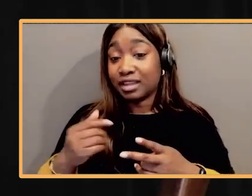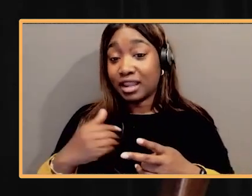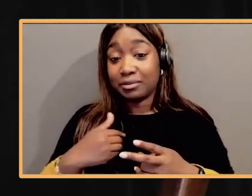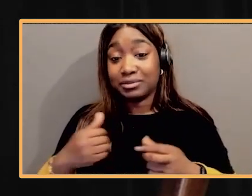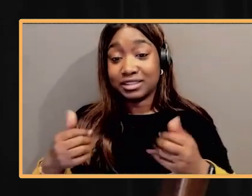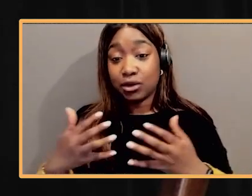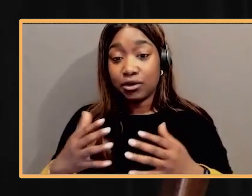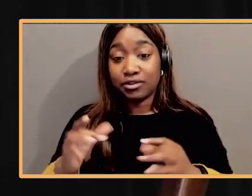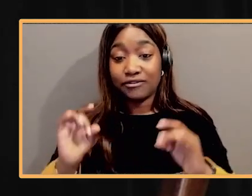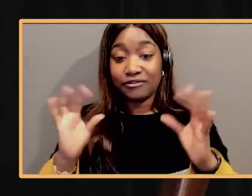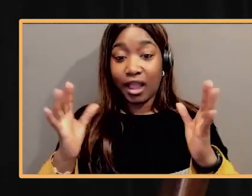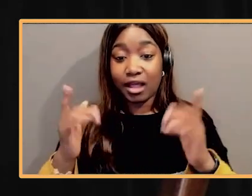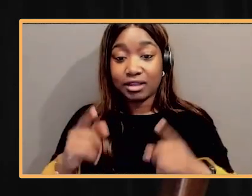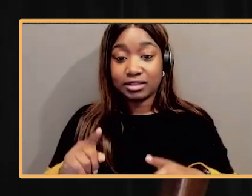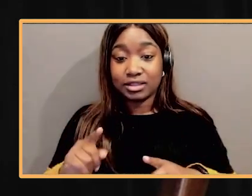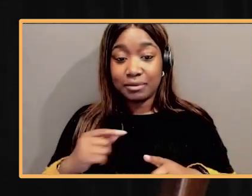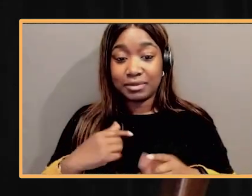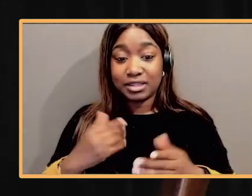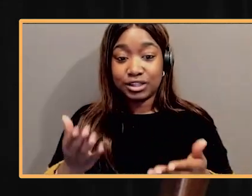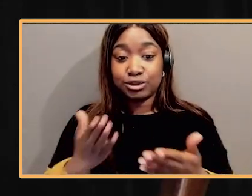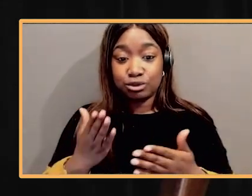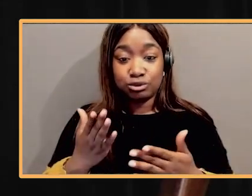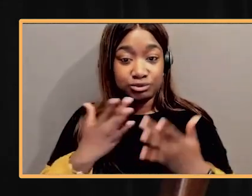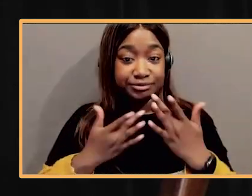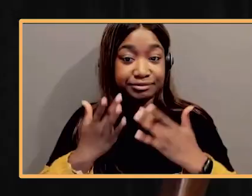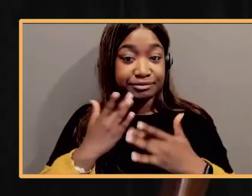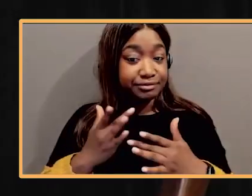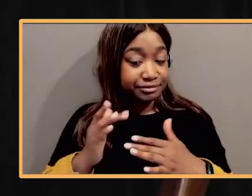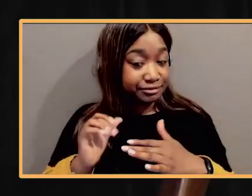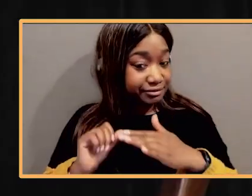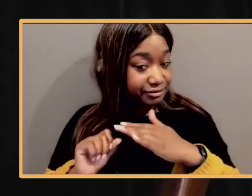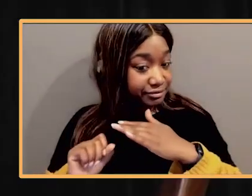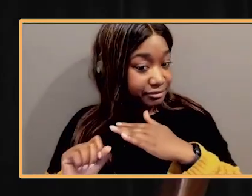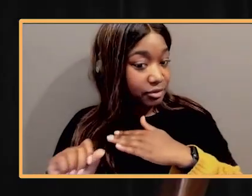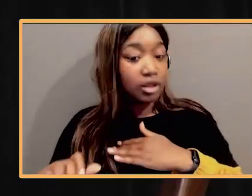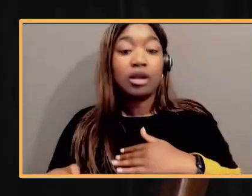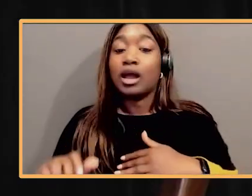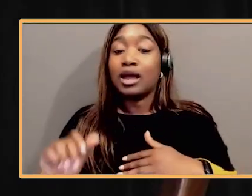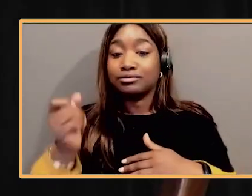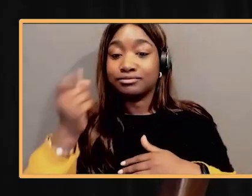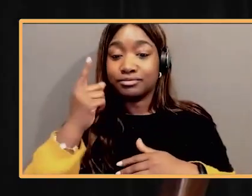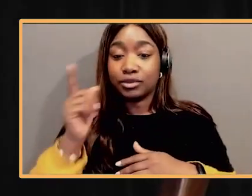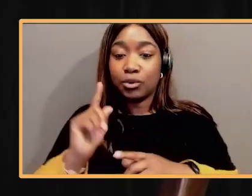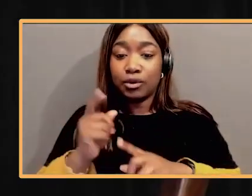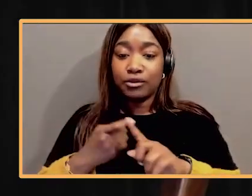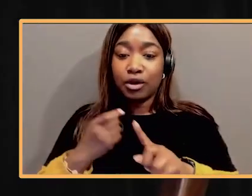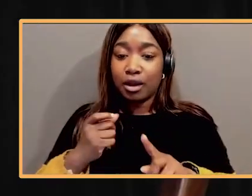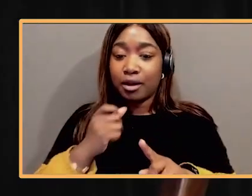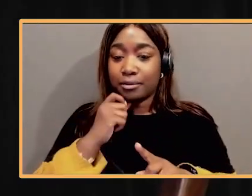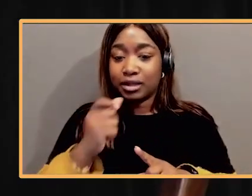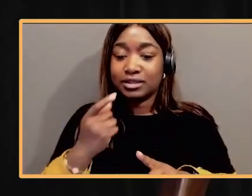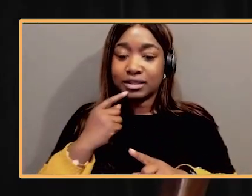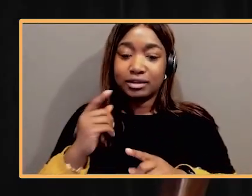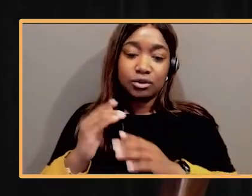I'm just here to keep my head down. And I get where it comes from, right? I'm not oversimplifying, and I'm not in the